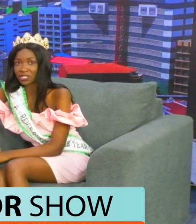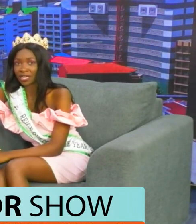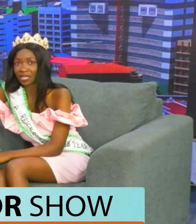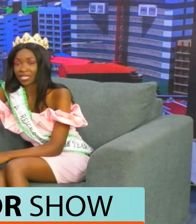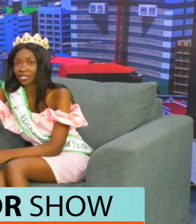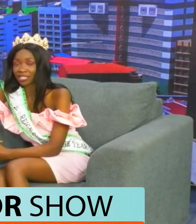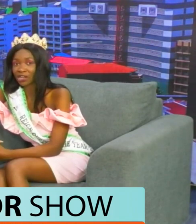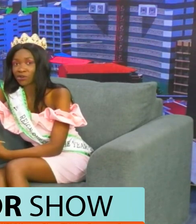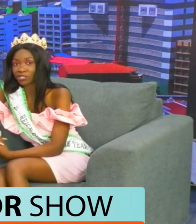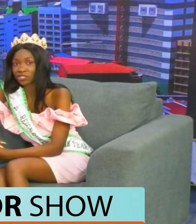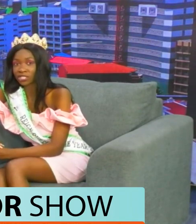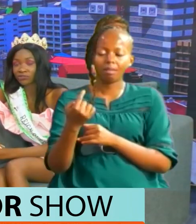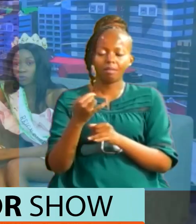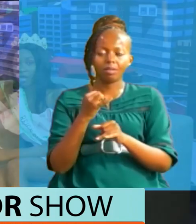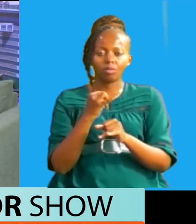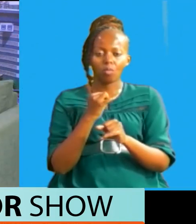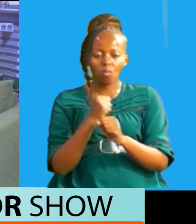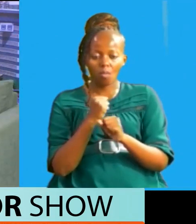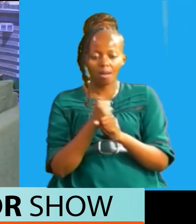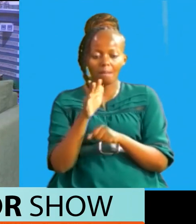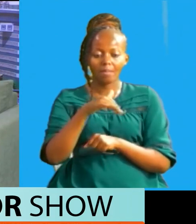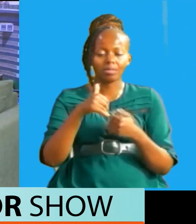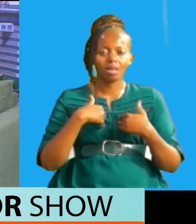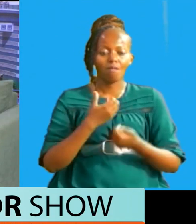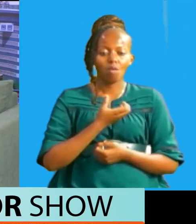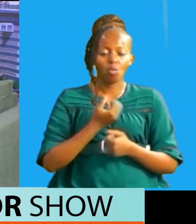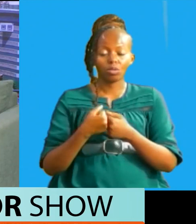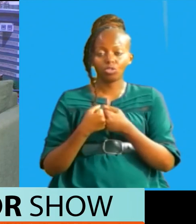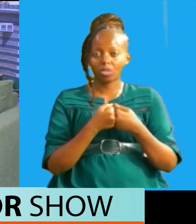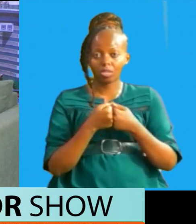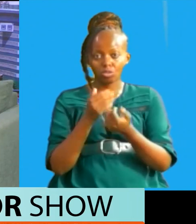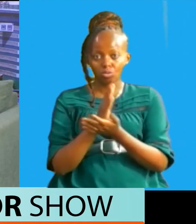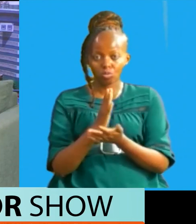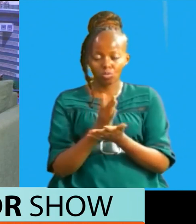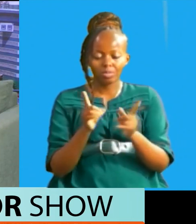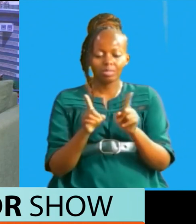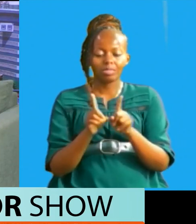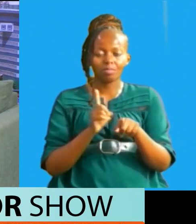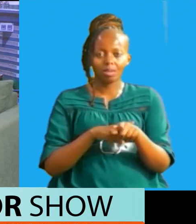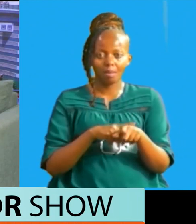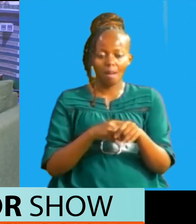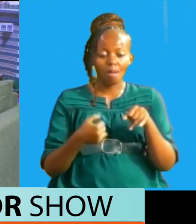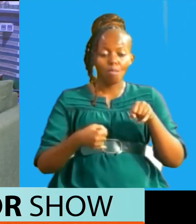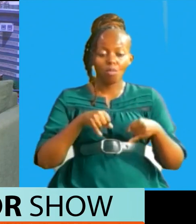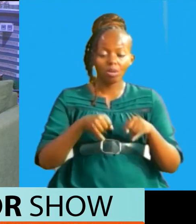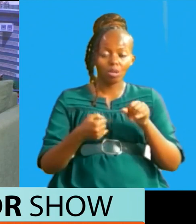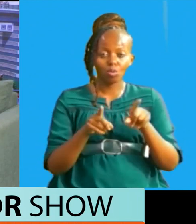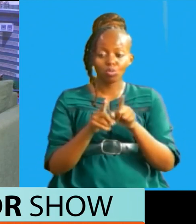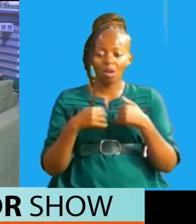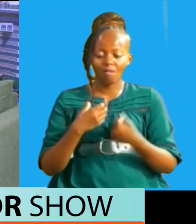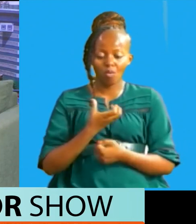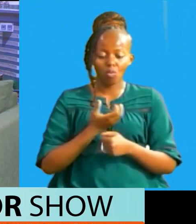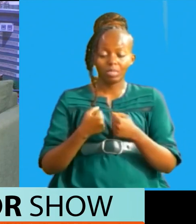every career or each and every workplace has its own challenges, and modeling also has its own